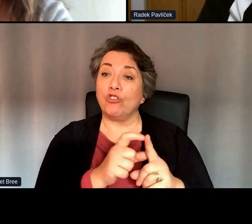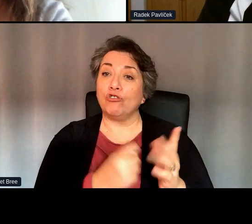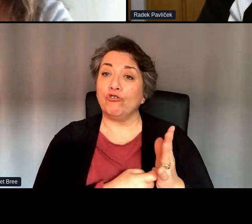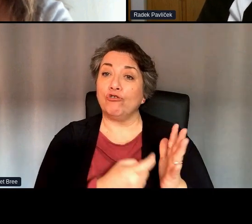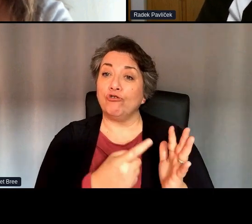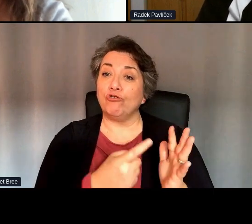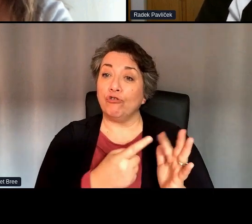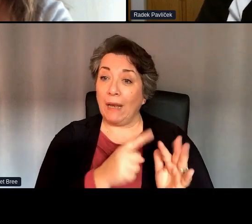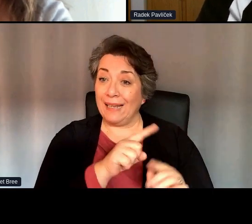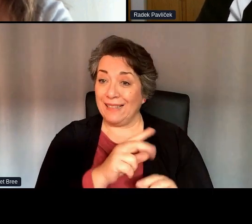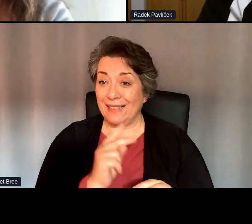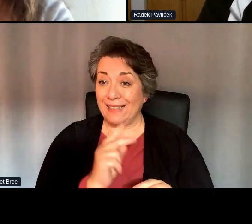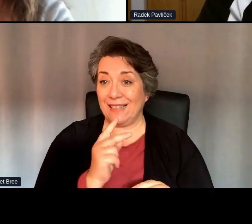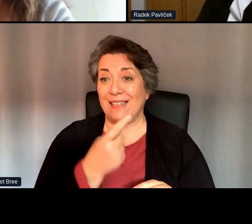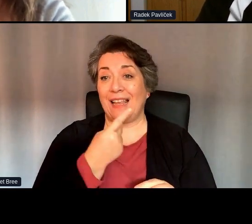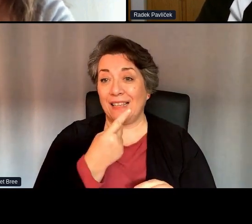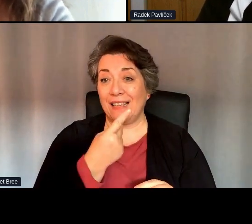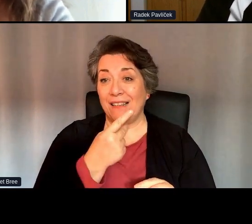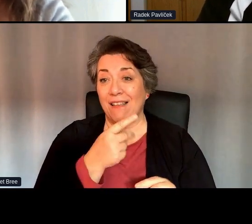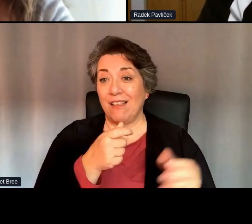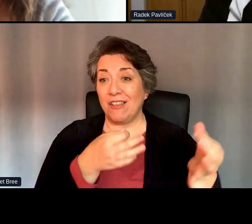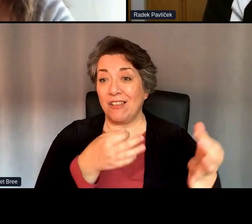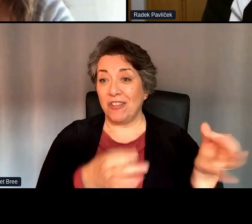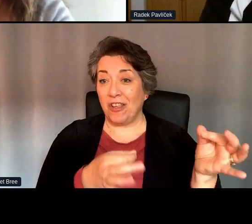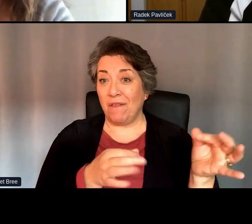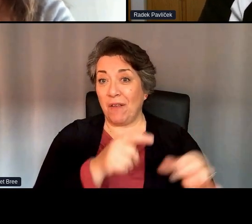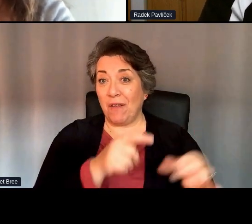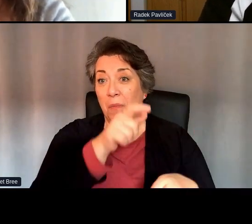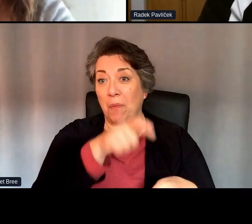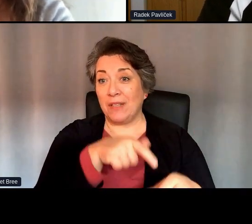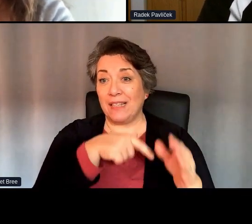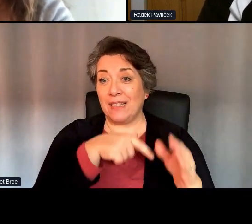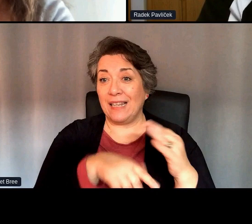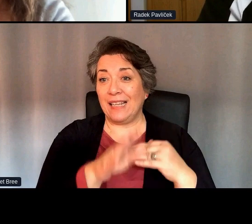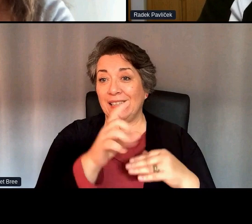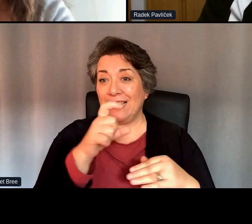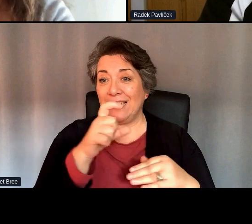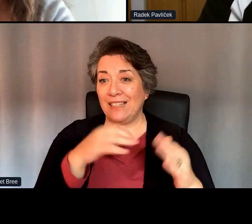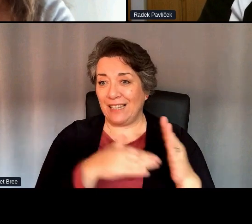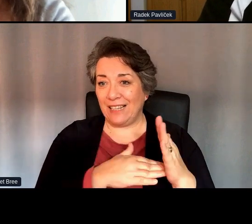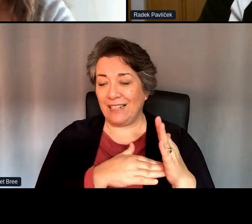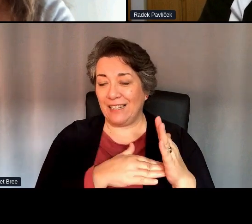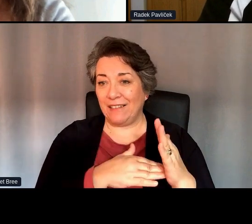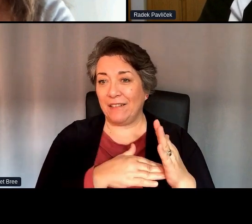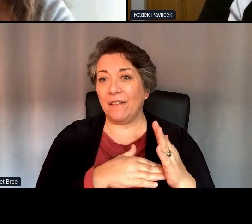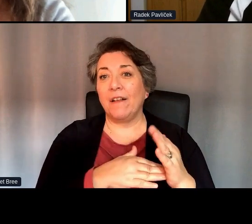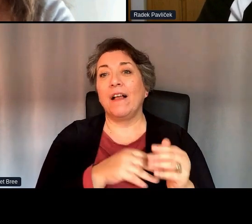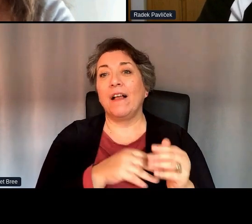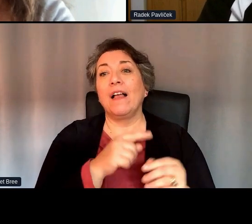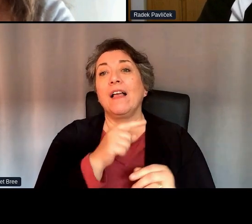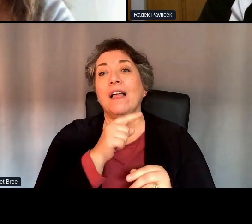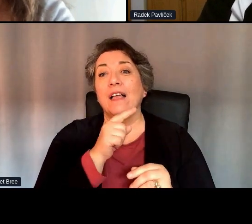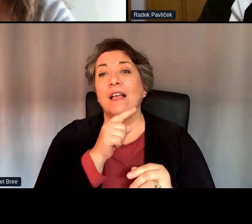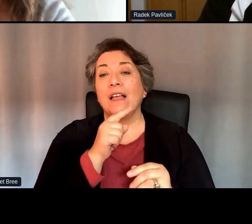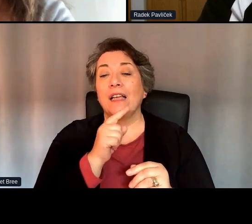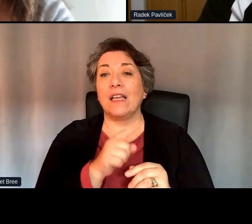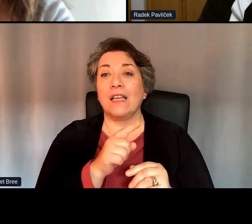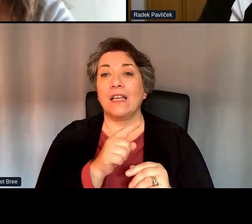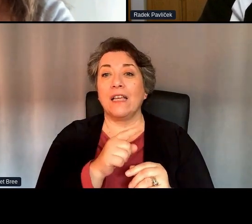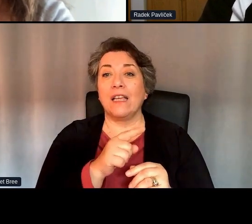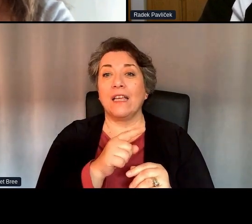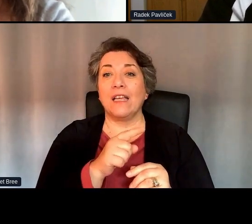certified person in my country, and he presented his